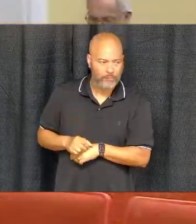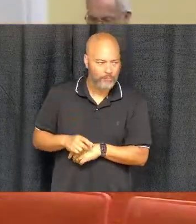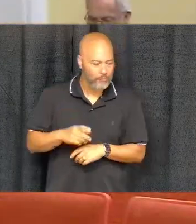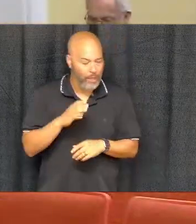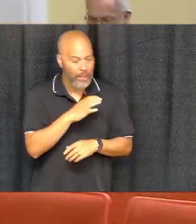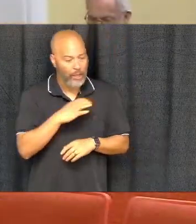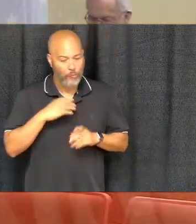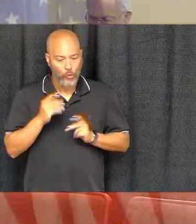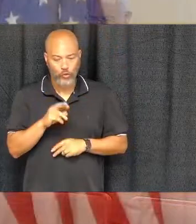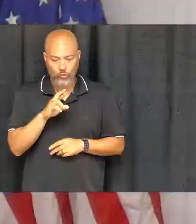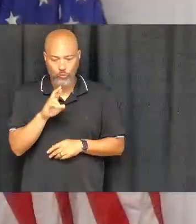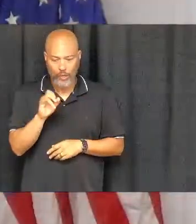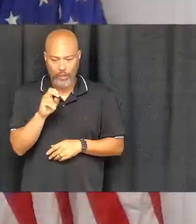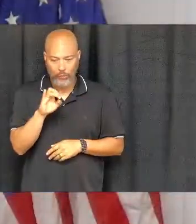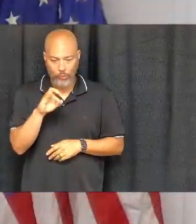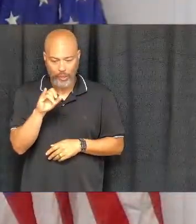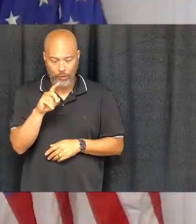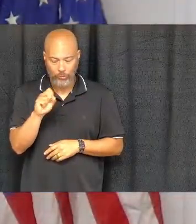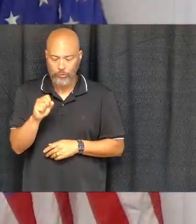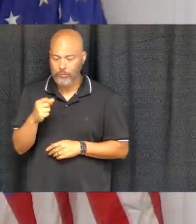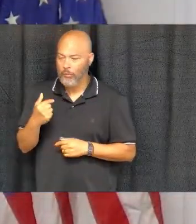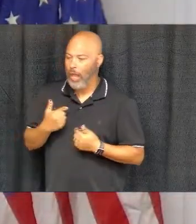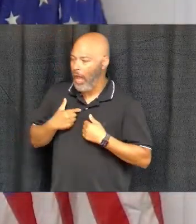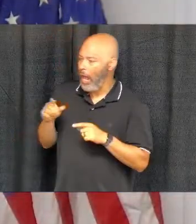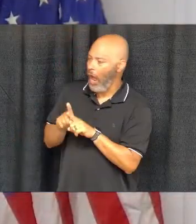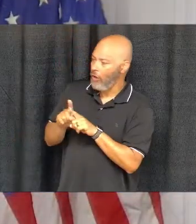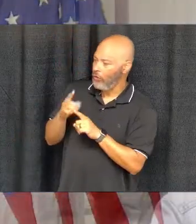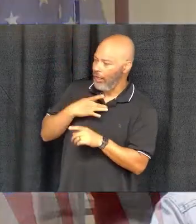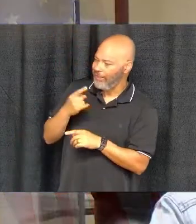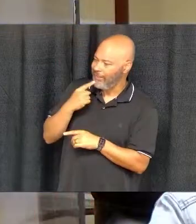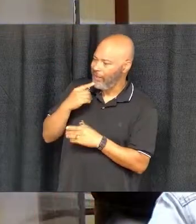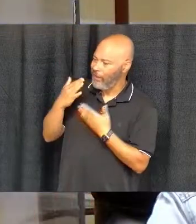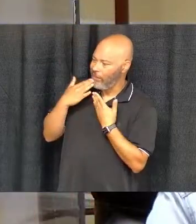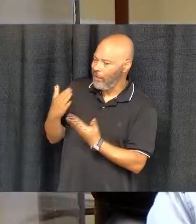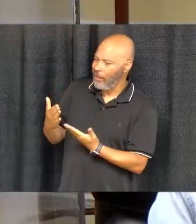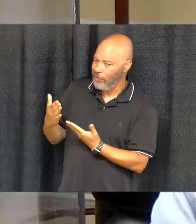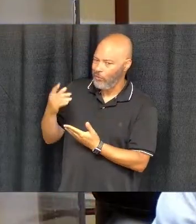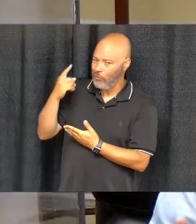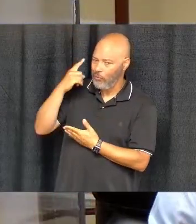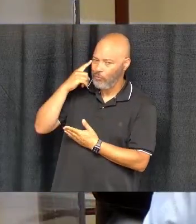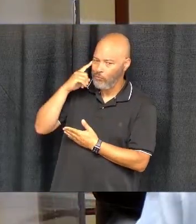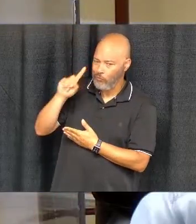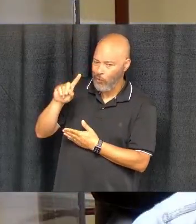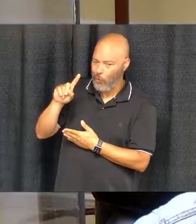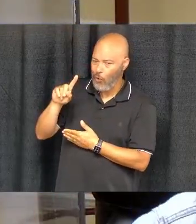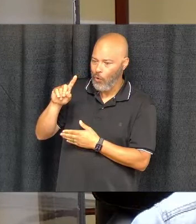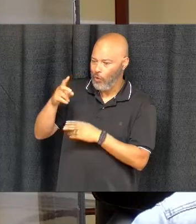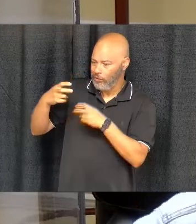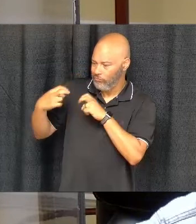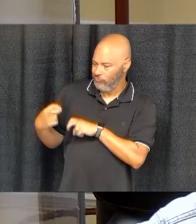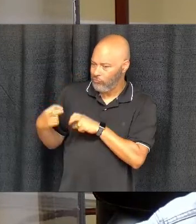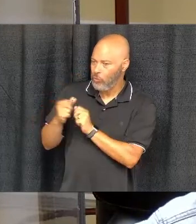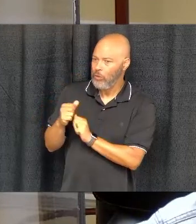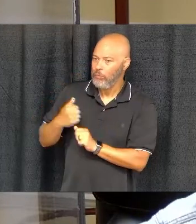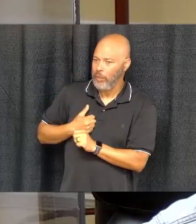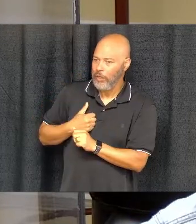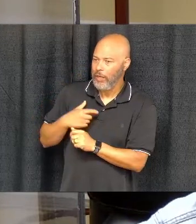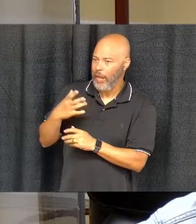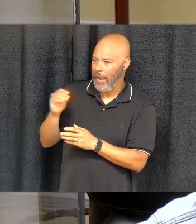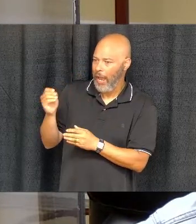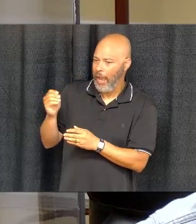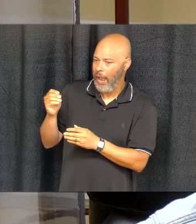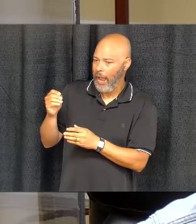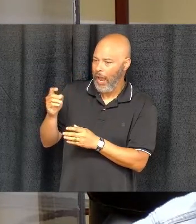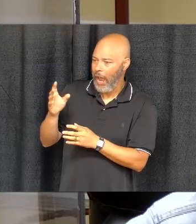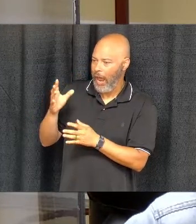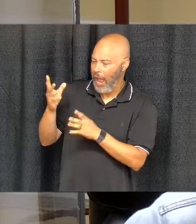Councilperson Reynolds, you're recognized. Yes, I'd also like to say thank you for sitting down with me today and addressing some